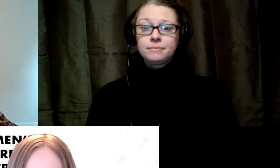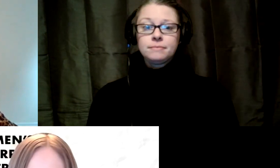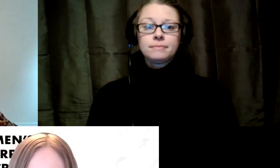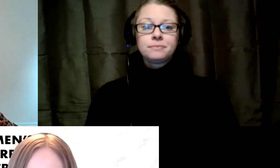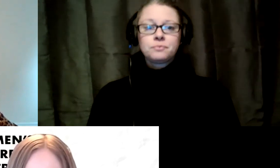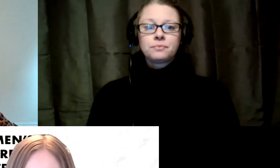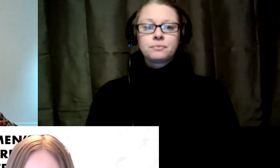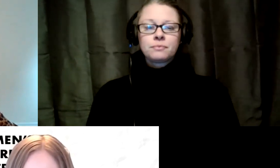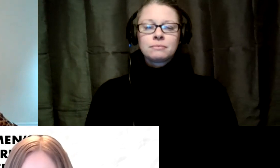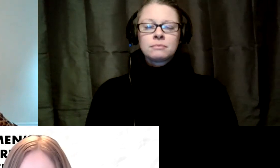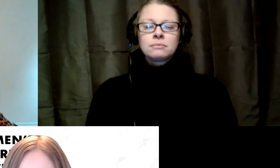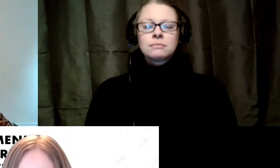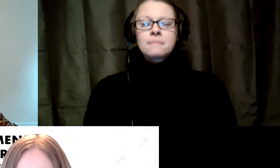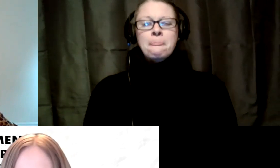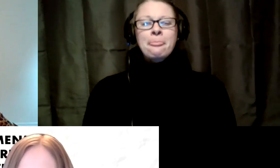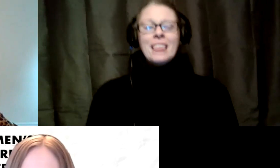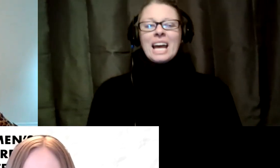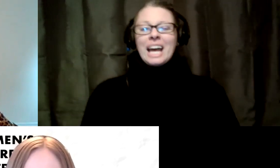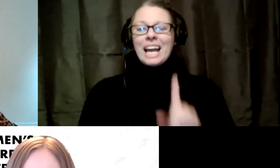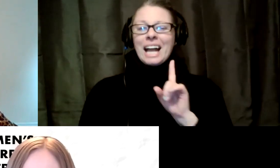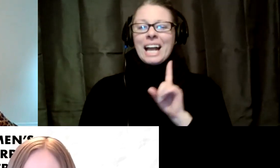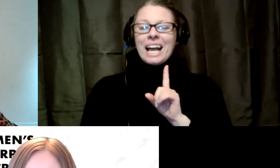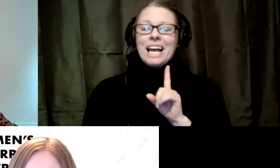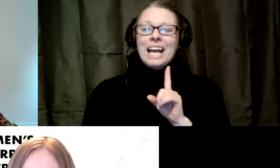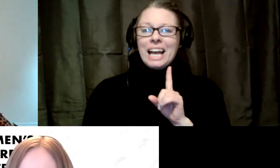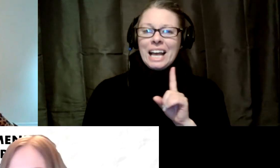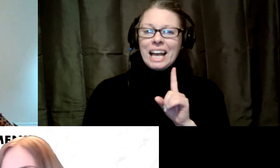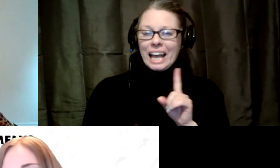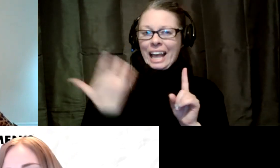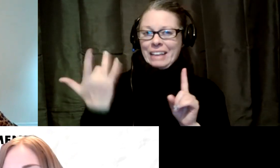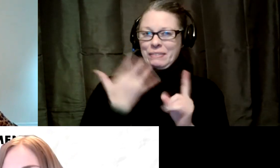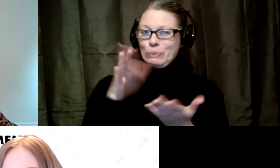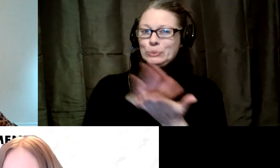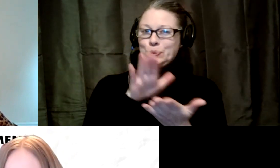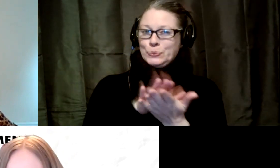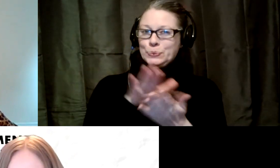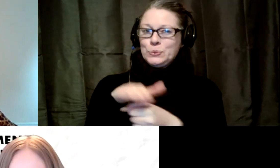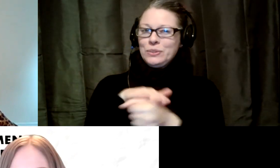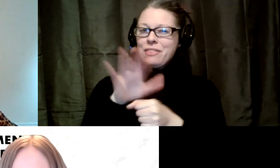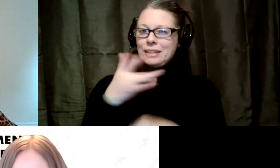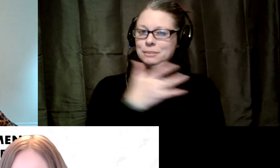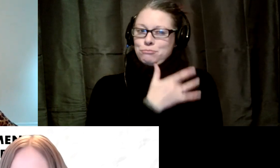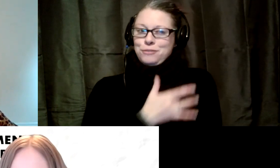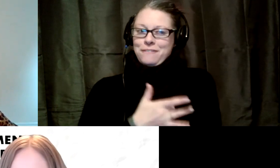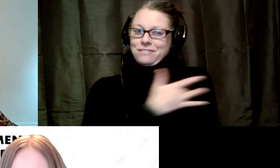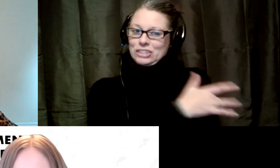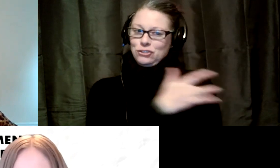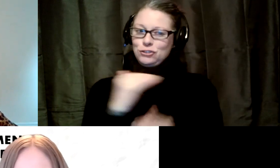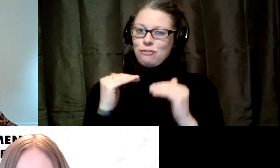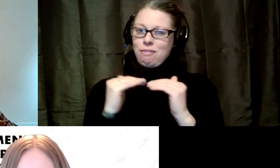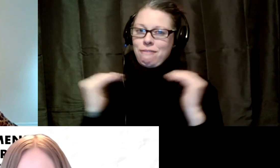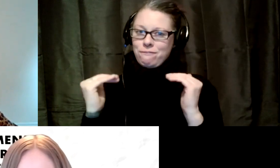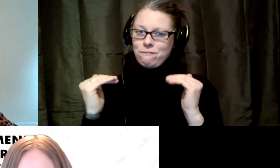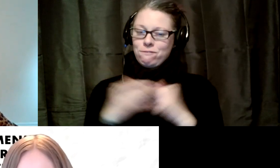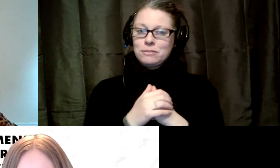district sounds like that's probably something that's at the provincial level, I'm guessing, right? So